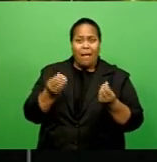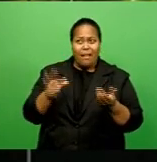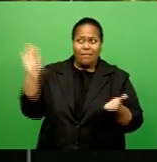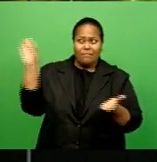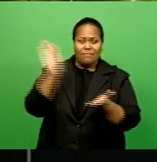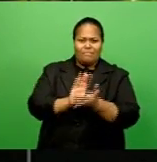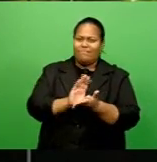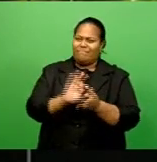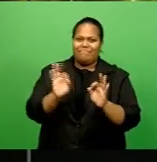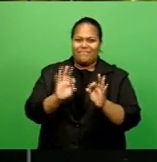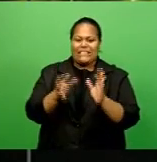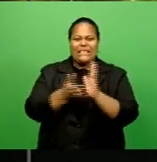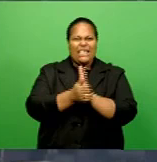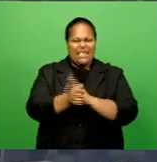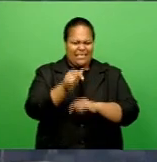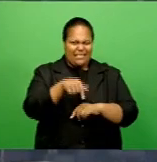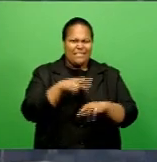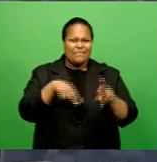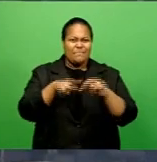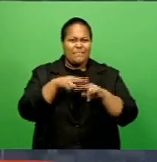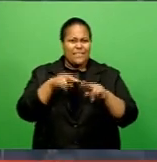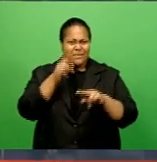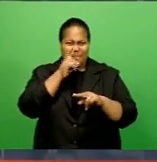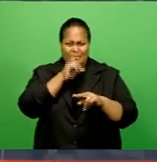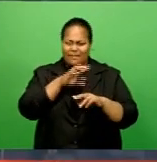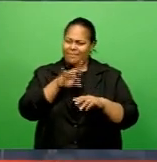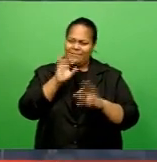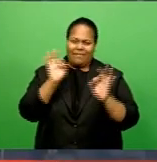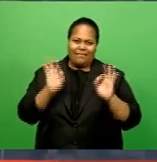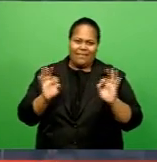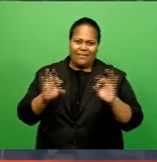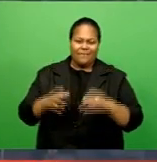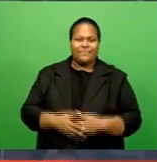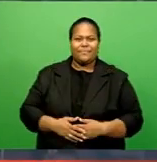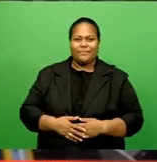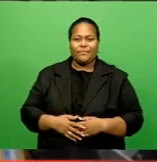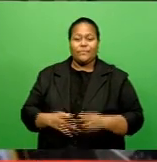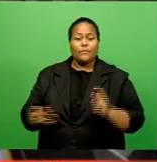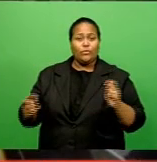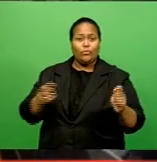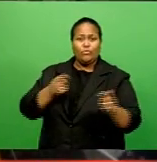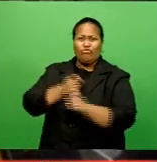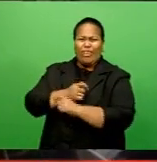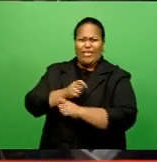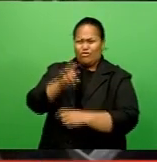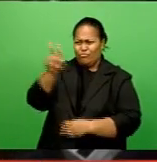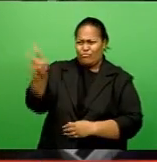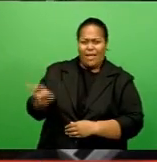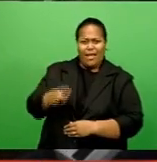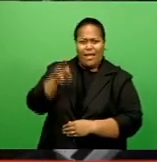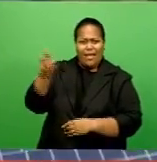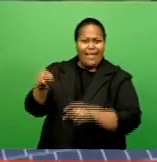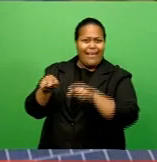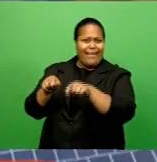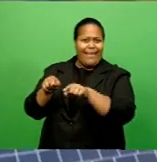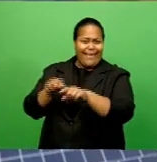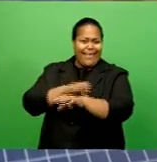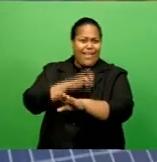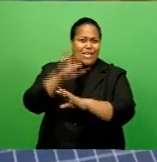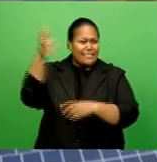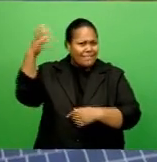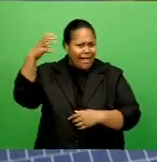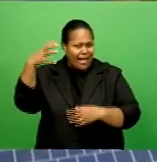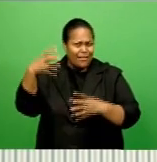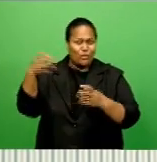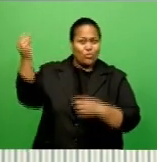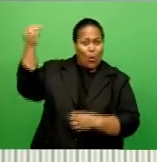of expertise. The transition from fossil fuel to renewable energy is not an easy task and is